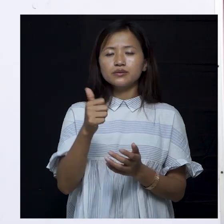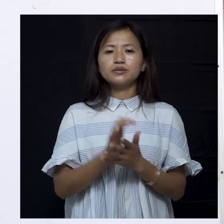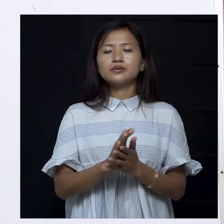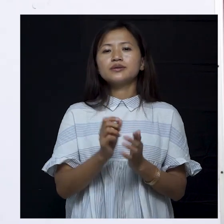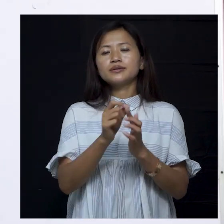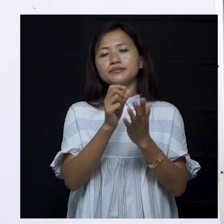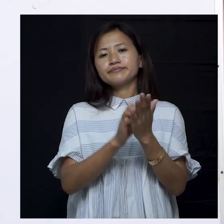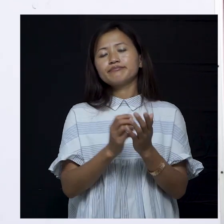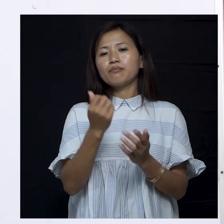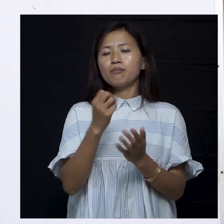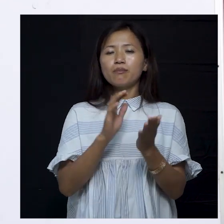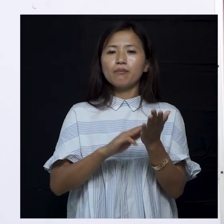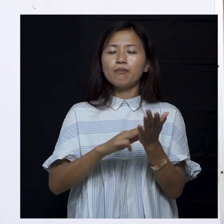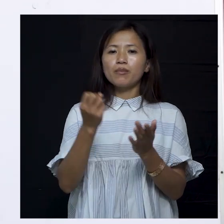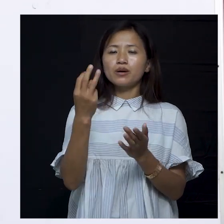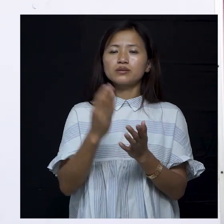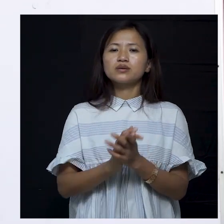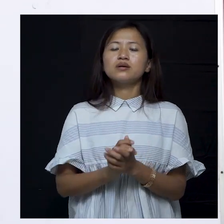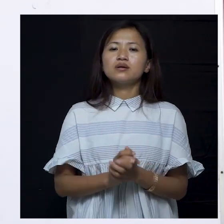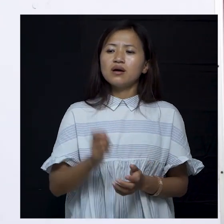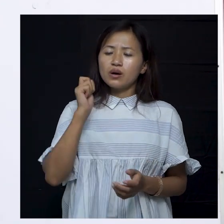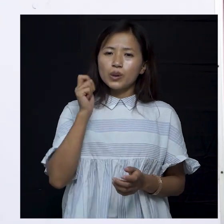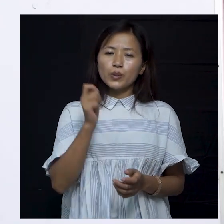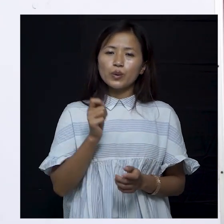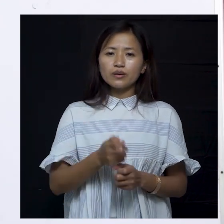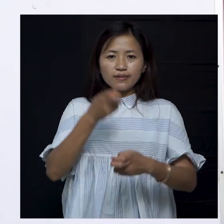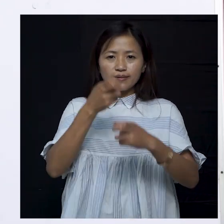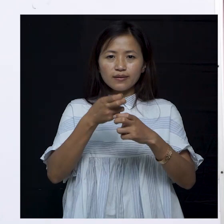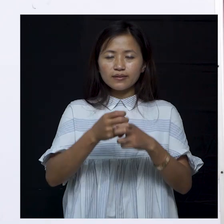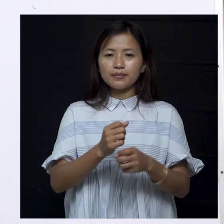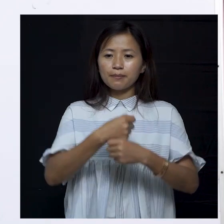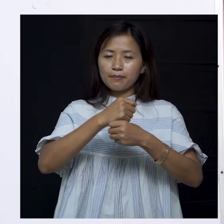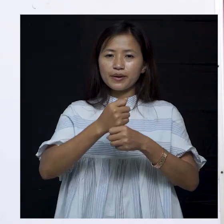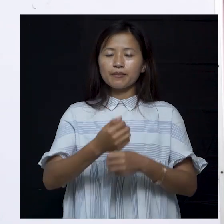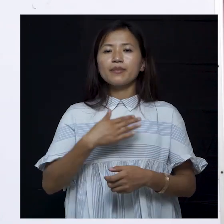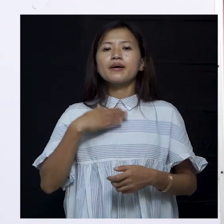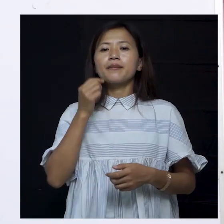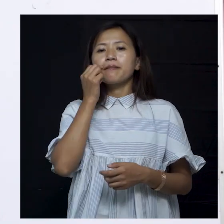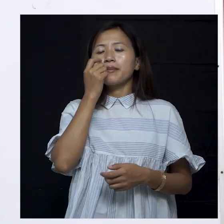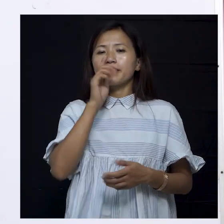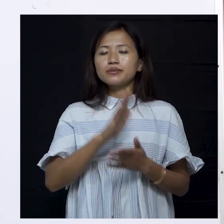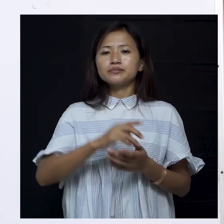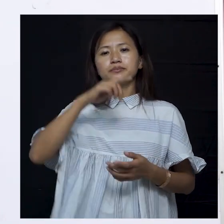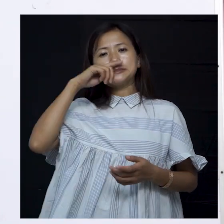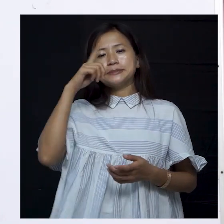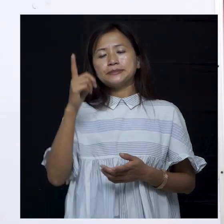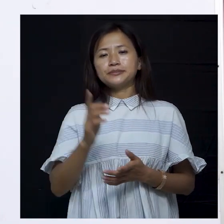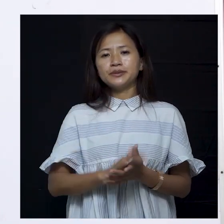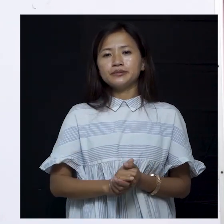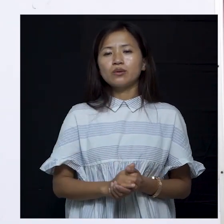make my parents proud. Or in short, you can say, I worked hard so that I can make my parents proud. Why did you work